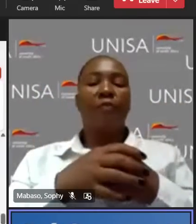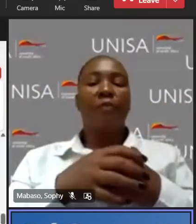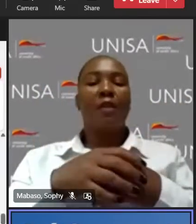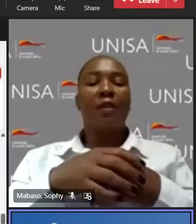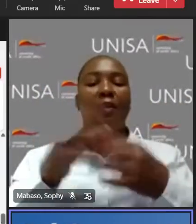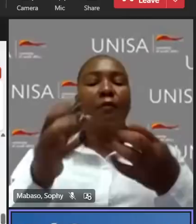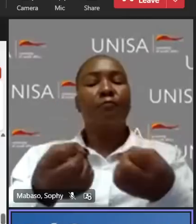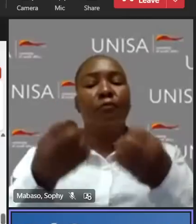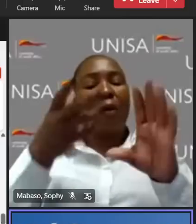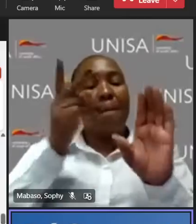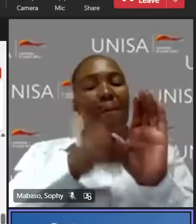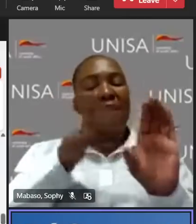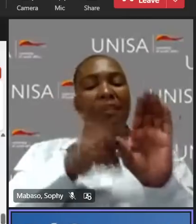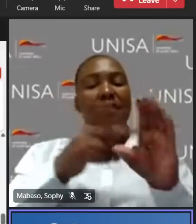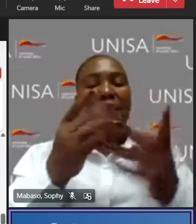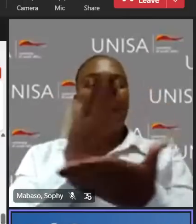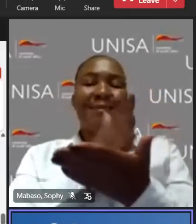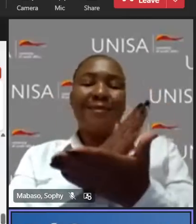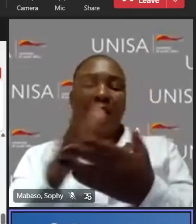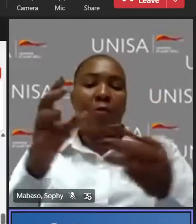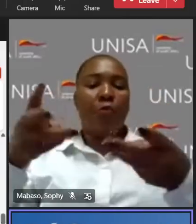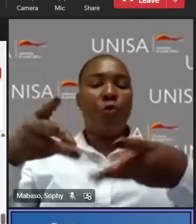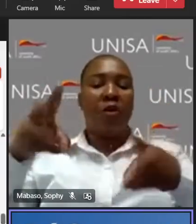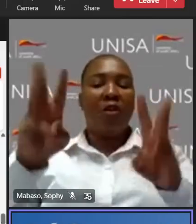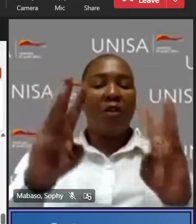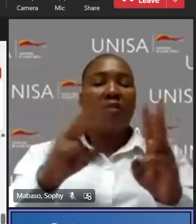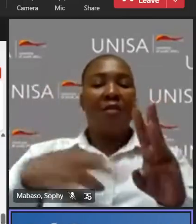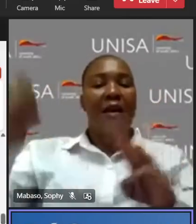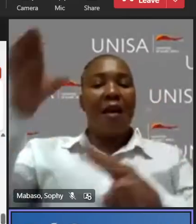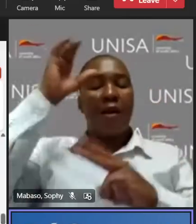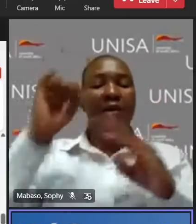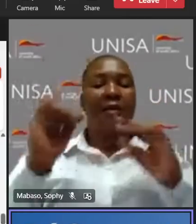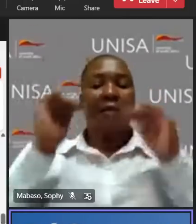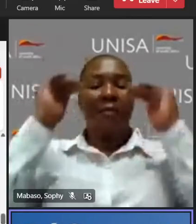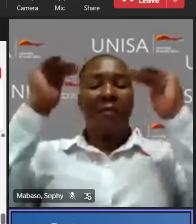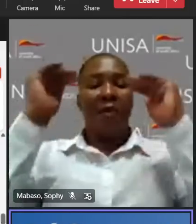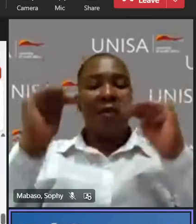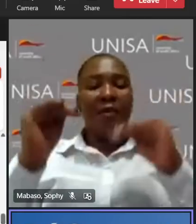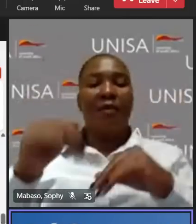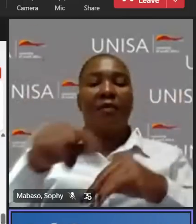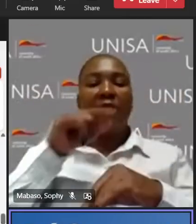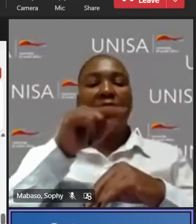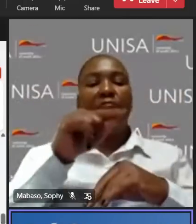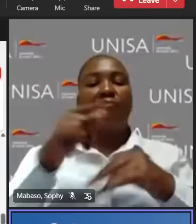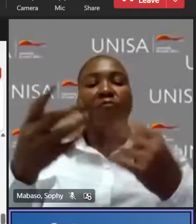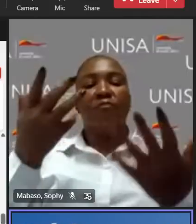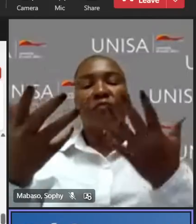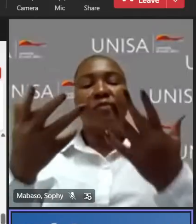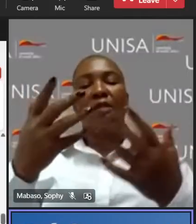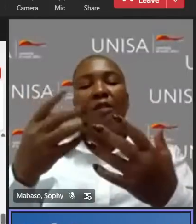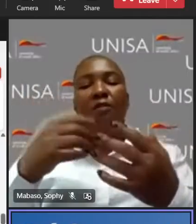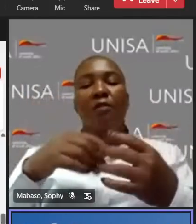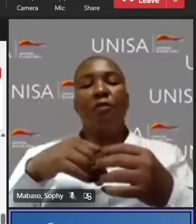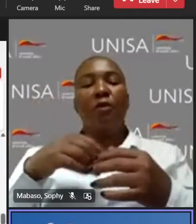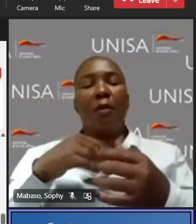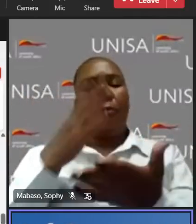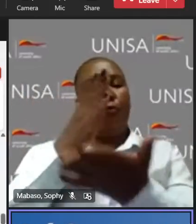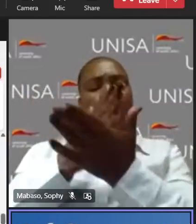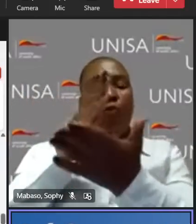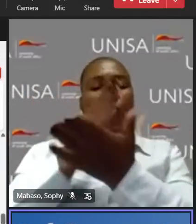we also participate in some way in your academics and that we can ensure